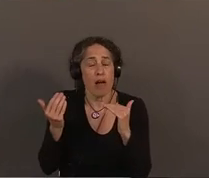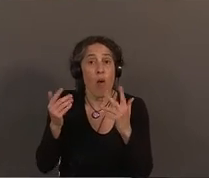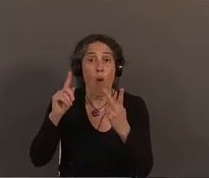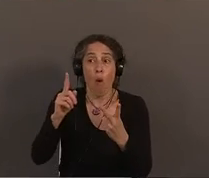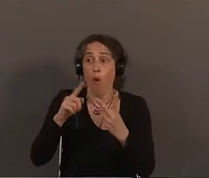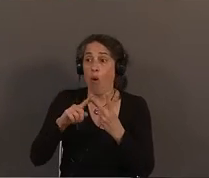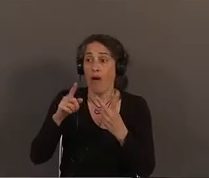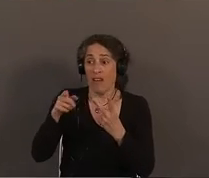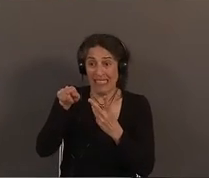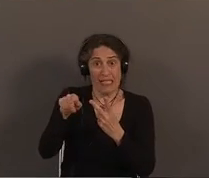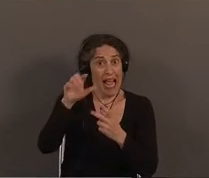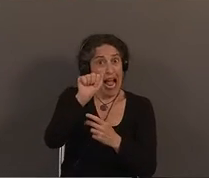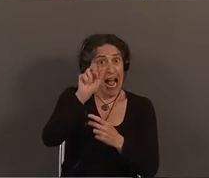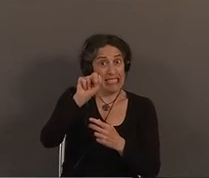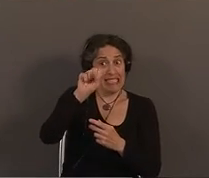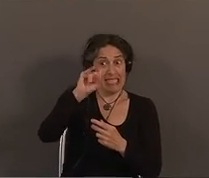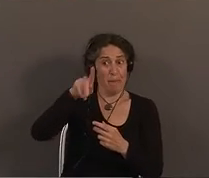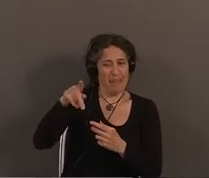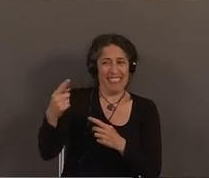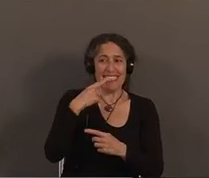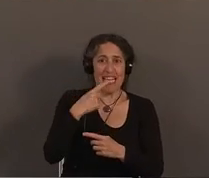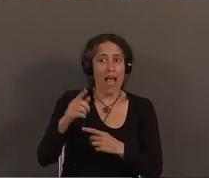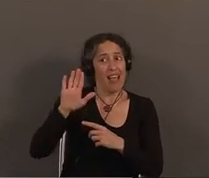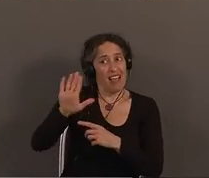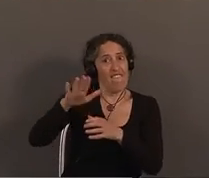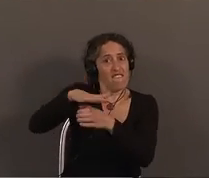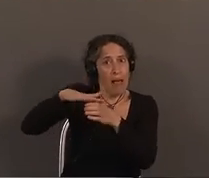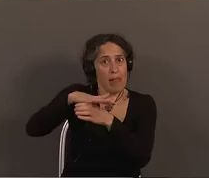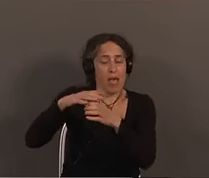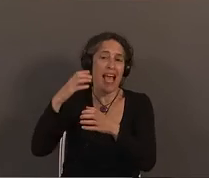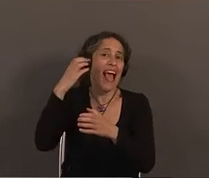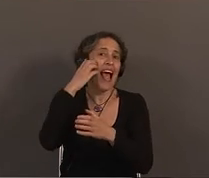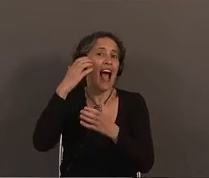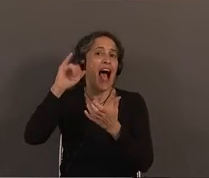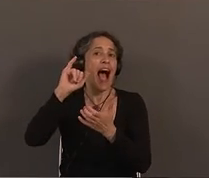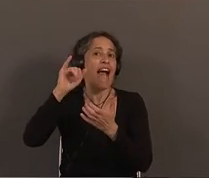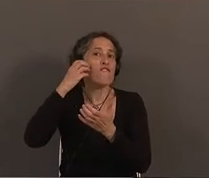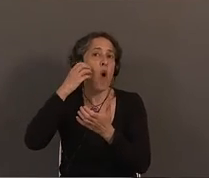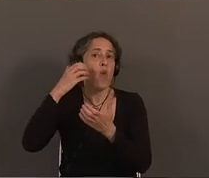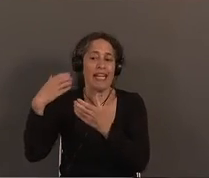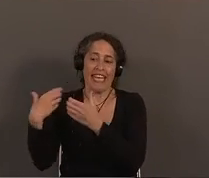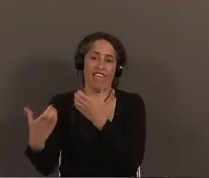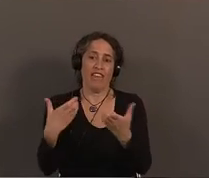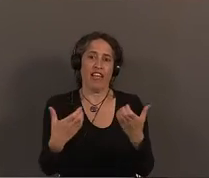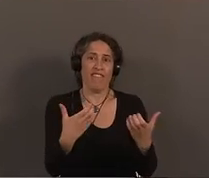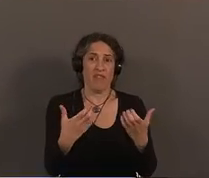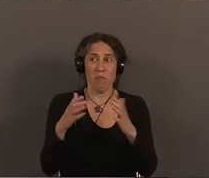digital literacy to go on Skype or on any other of the OTT services. So we believe that international calls is something that